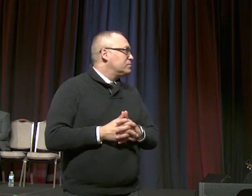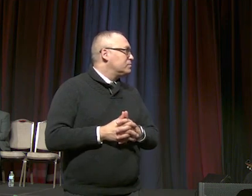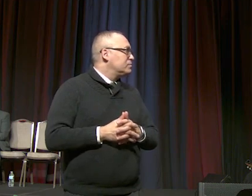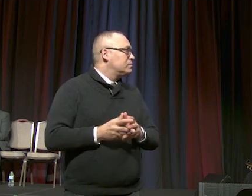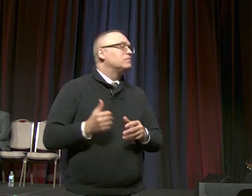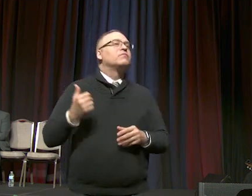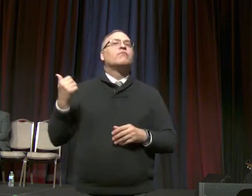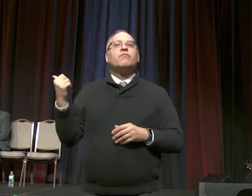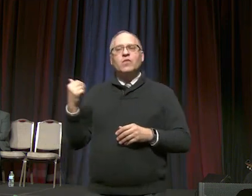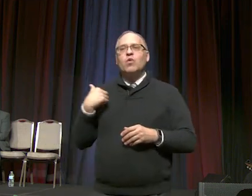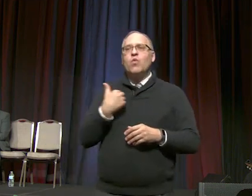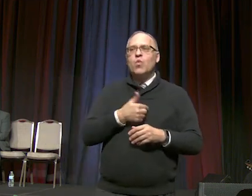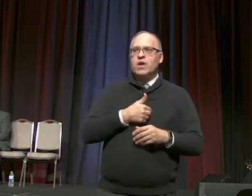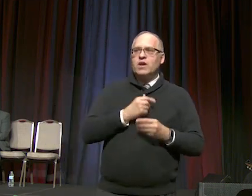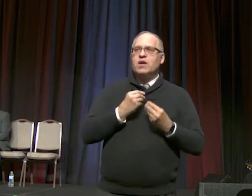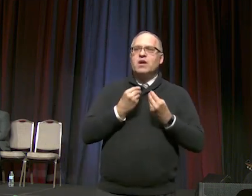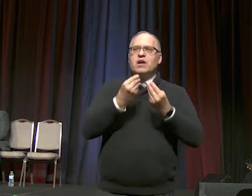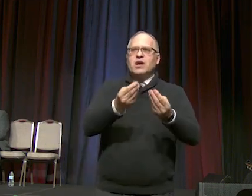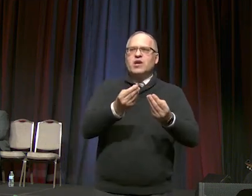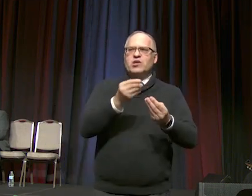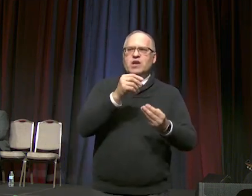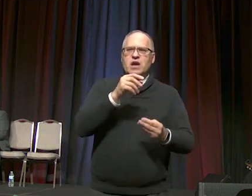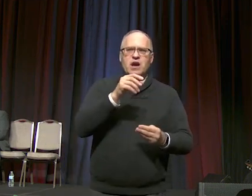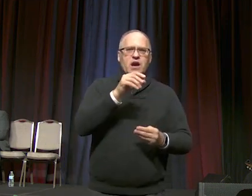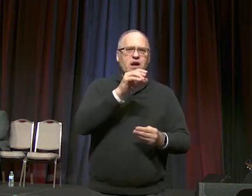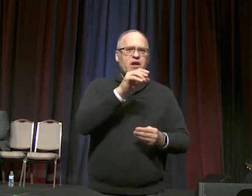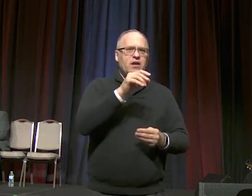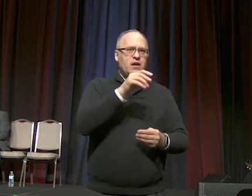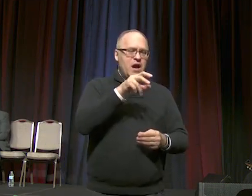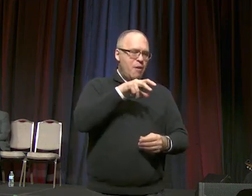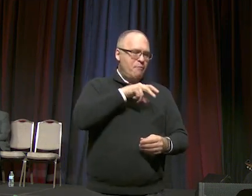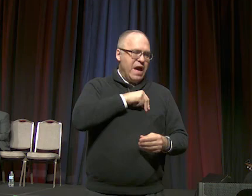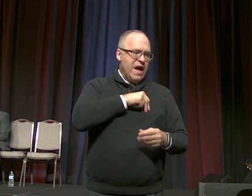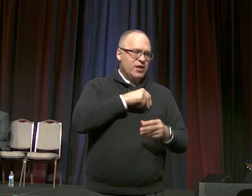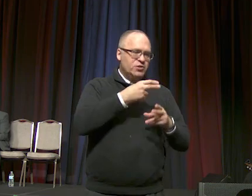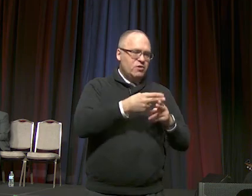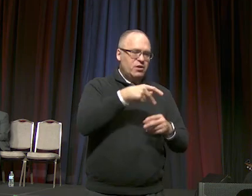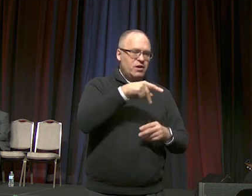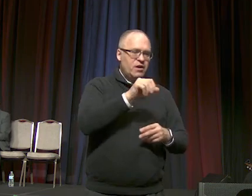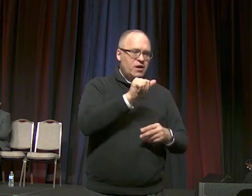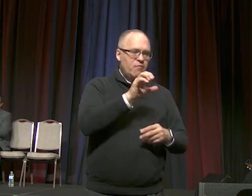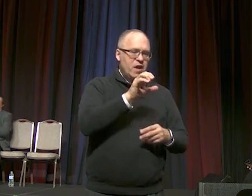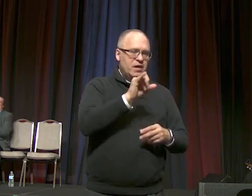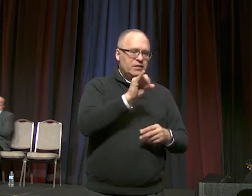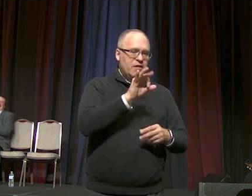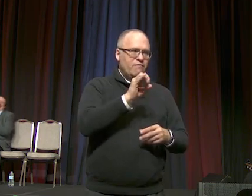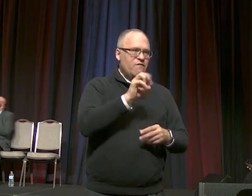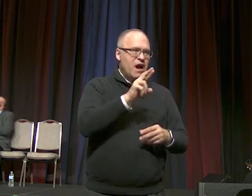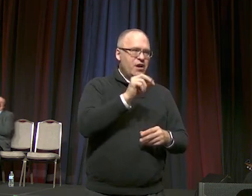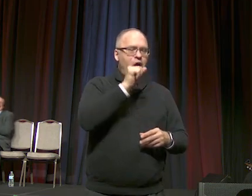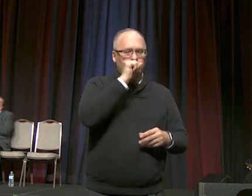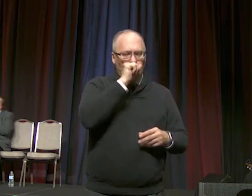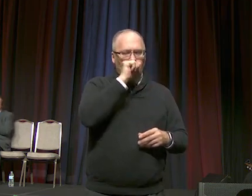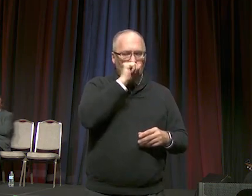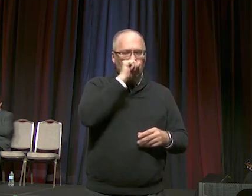So we are issuing a badge that's a pacifier. No, I'm kidding. I'm joking. That's a joke.